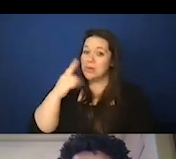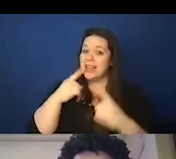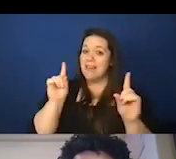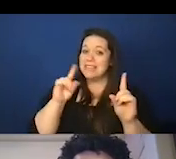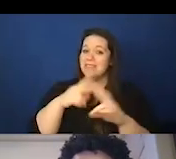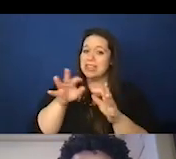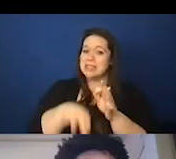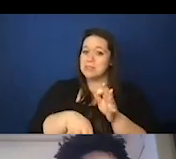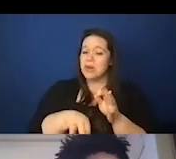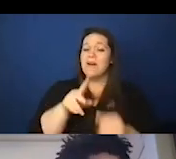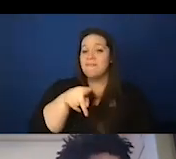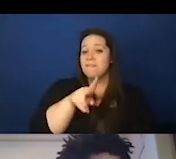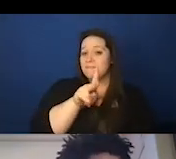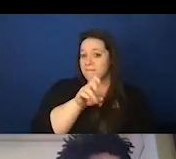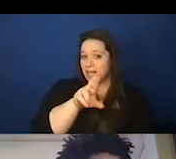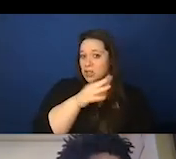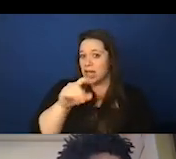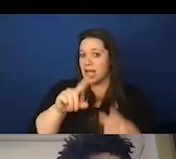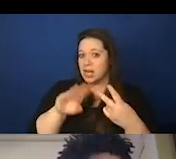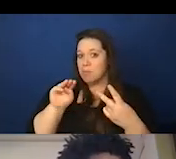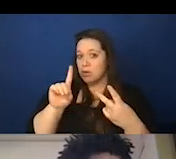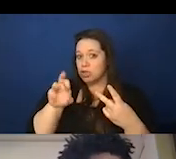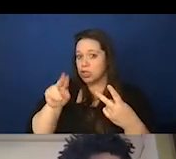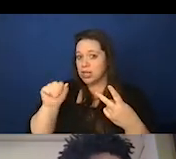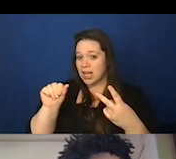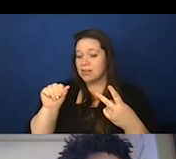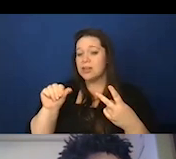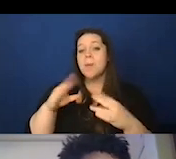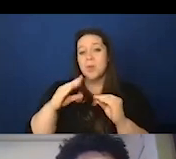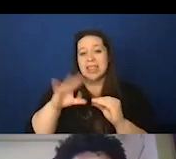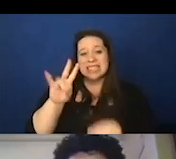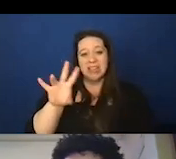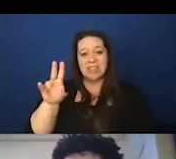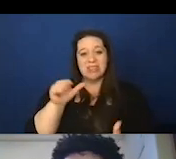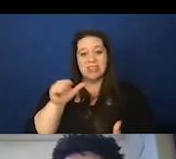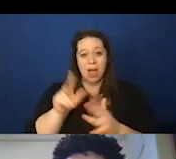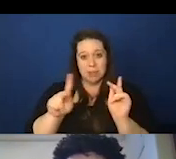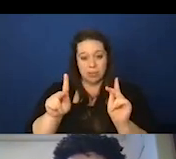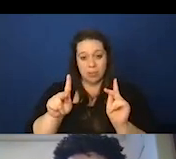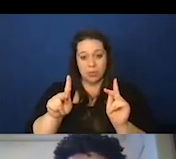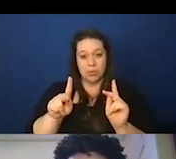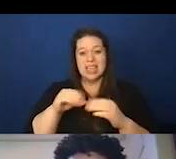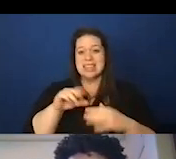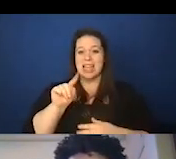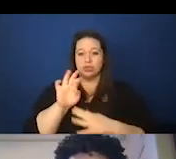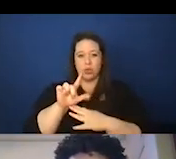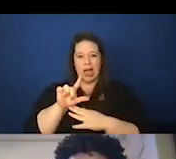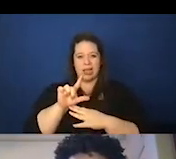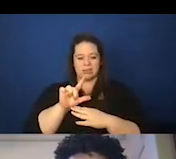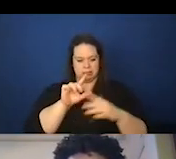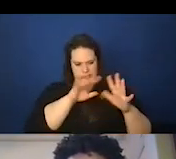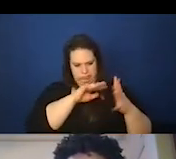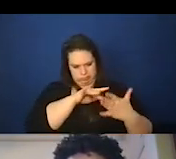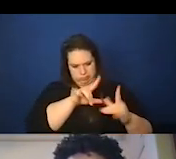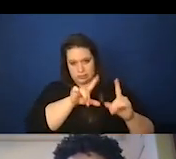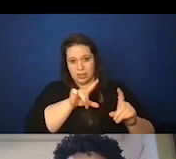and Moderna, there were over 77,000 people who were in the trial. About